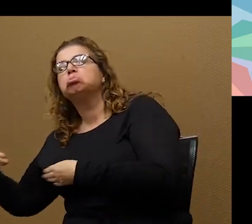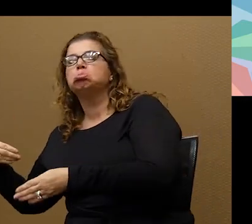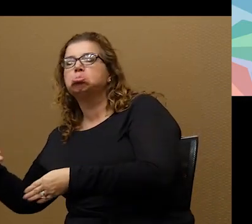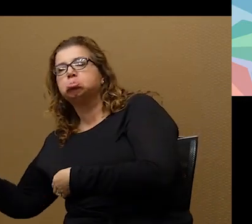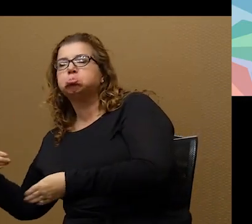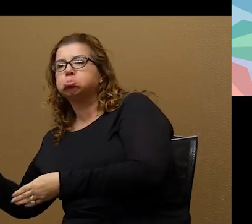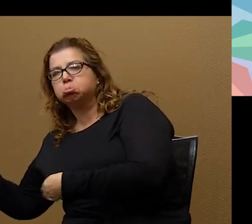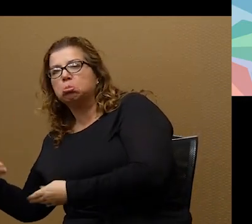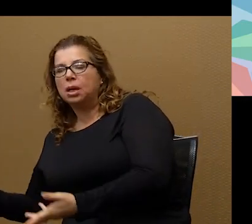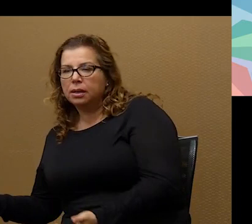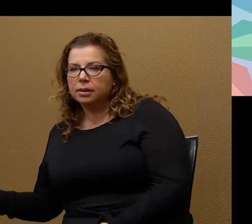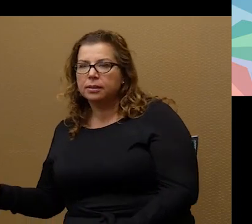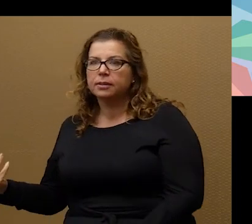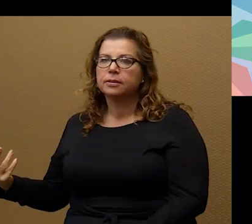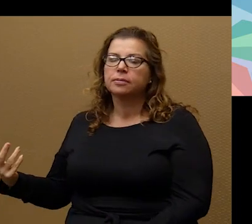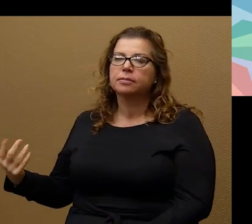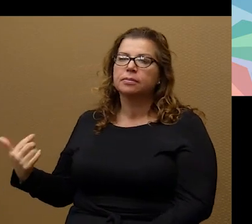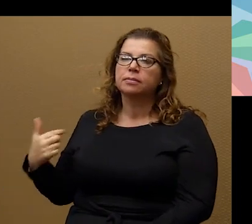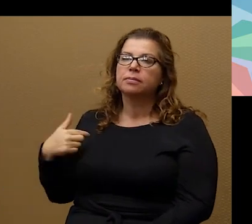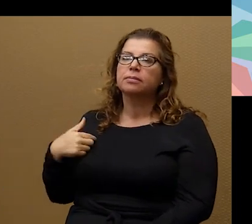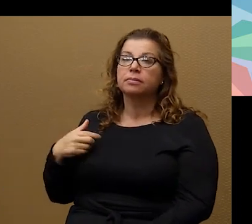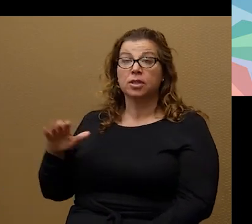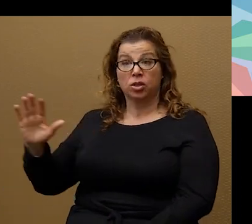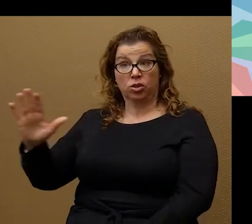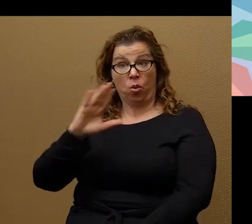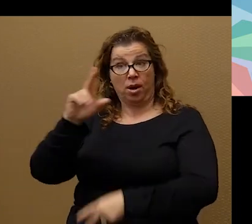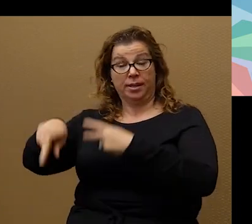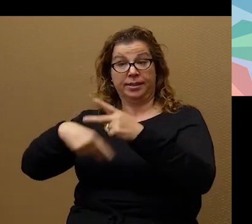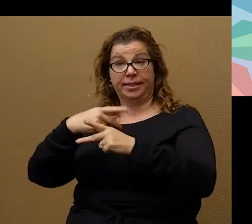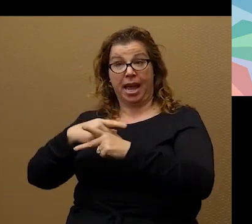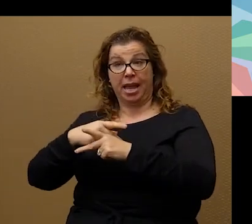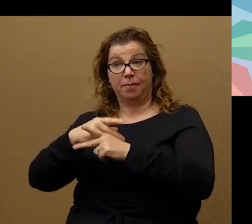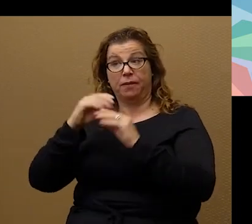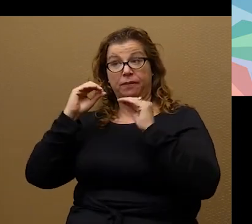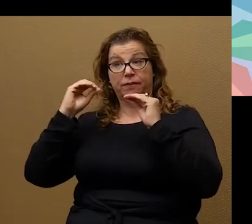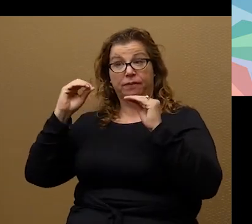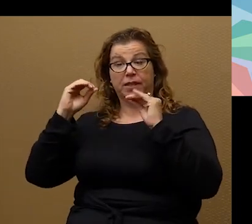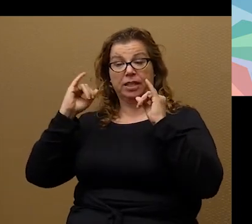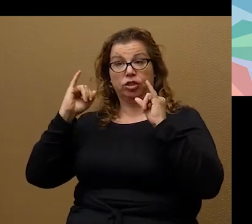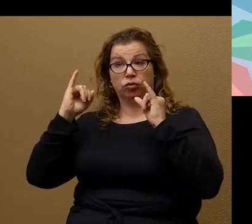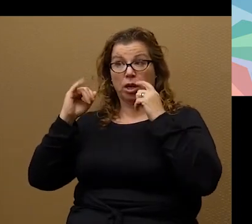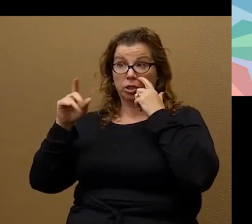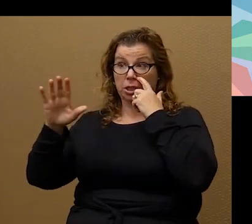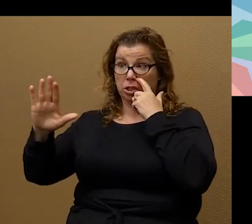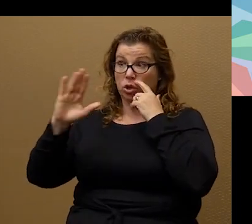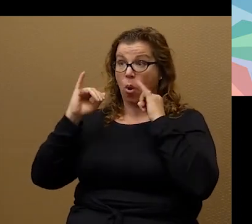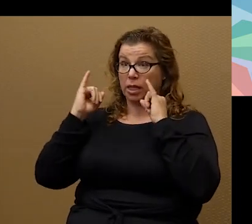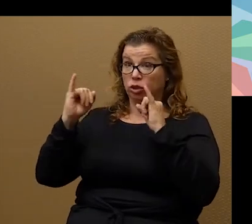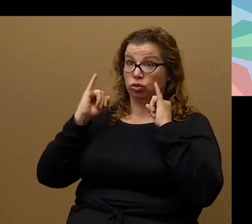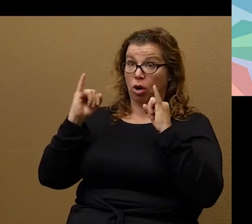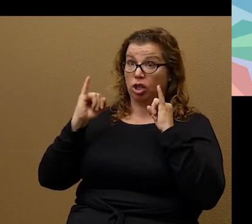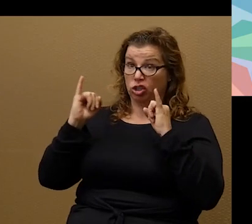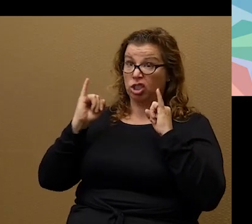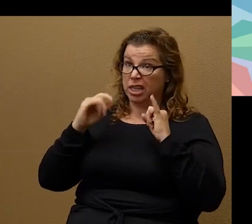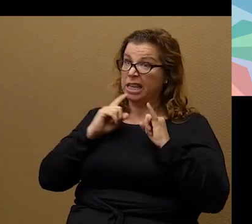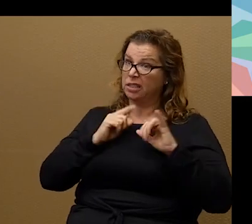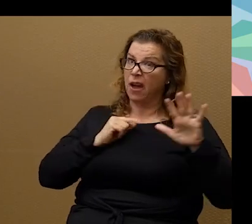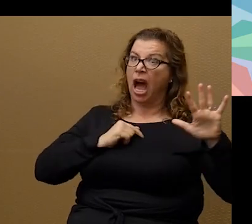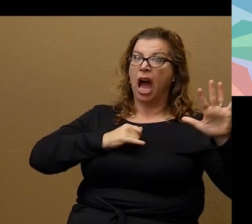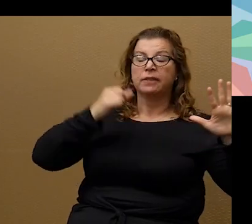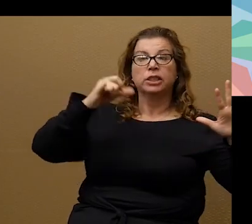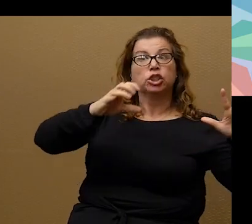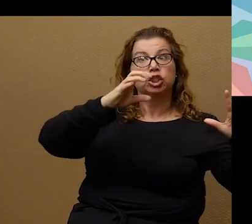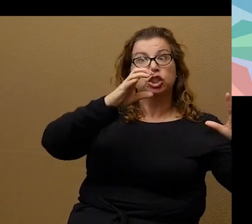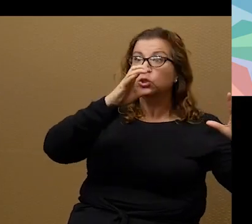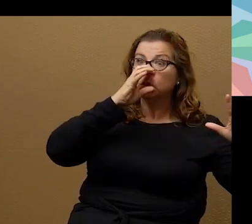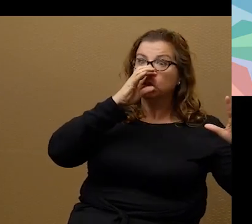Okay. Now rate your instruction. How structured do you think your instruction is? 5 being the most